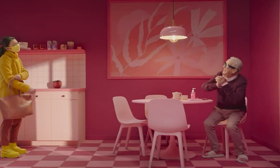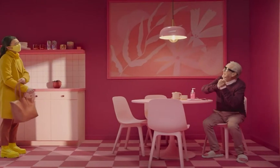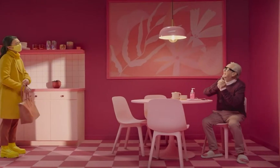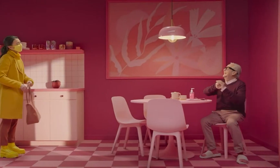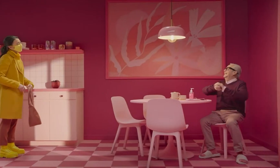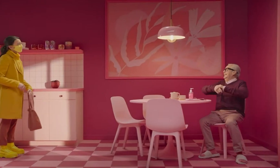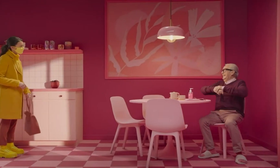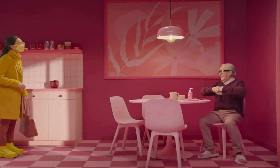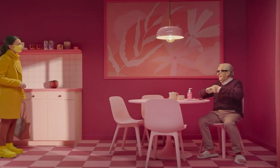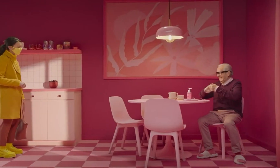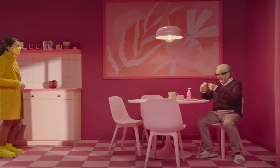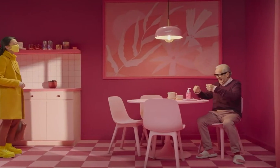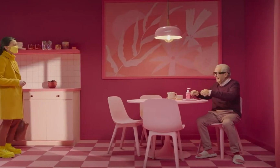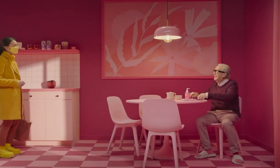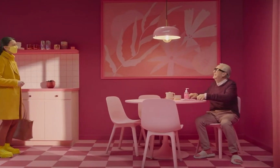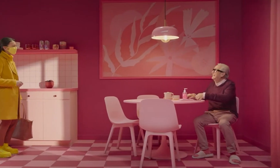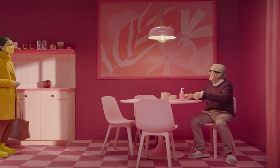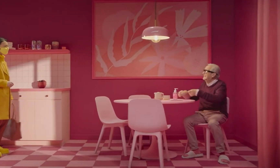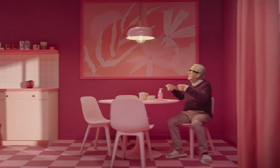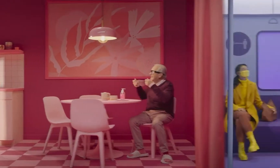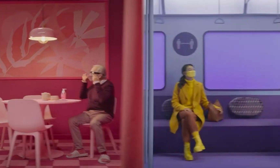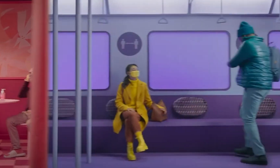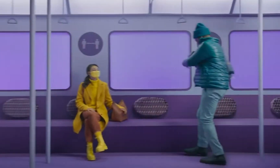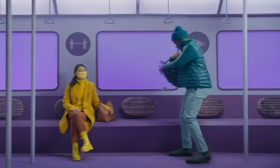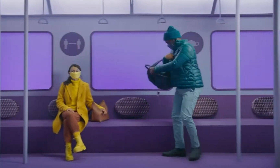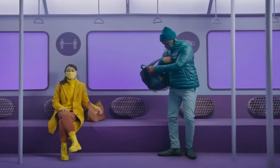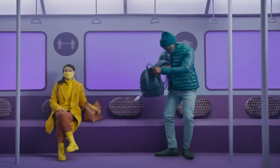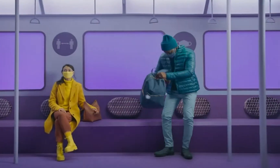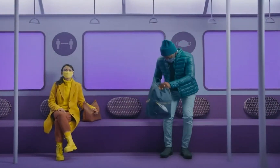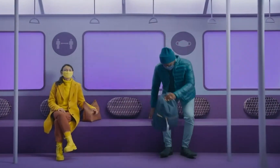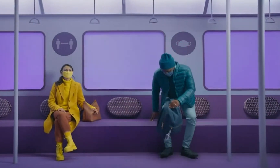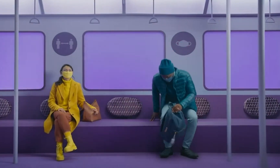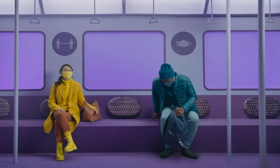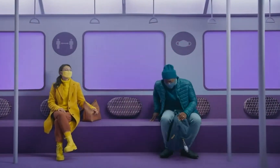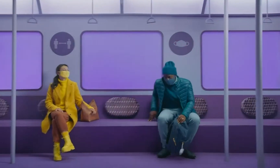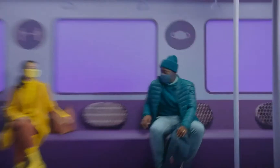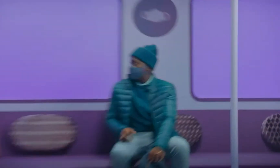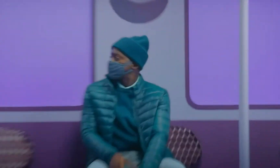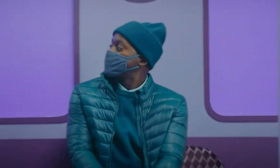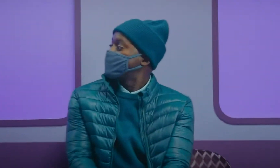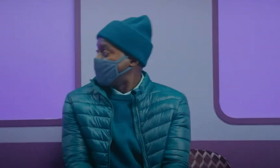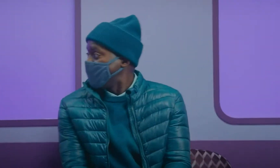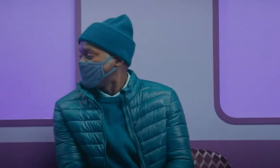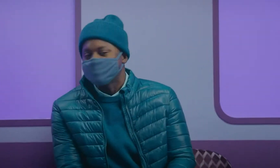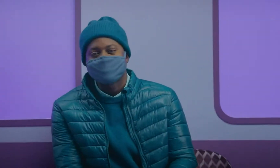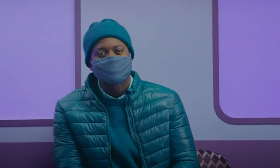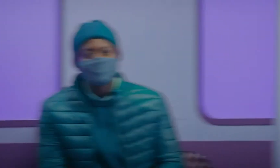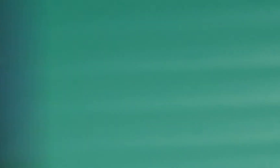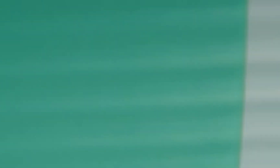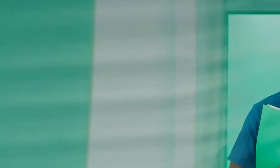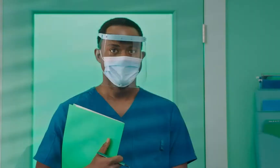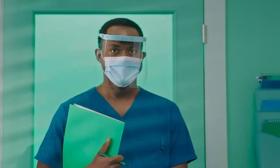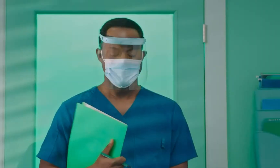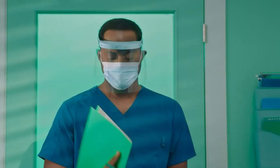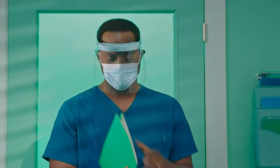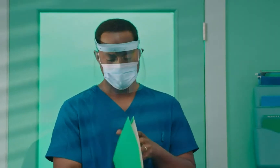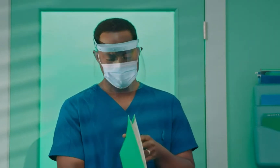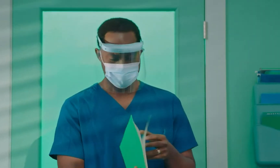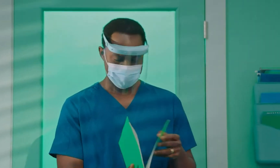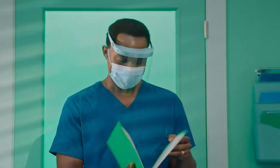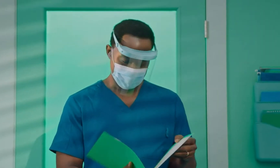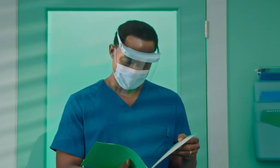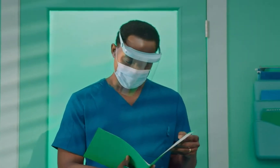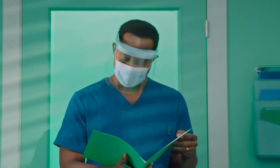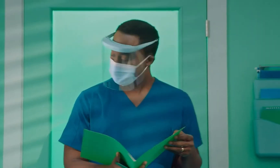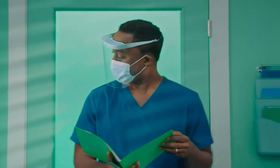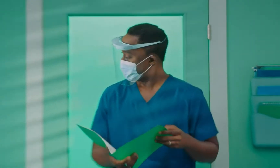Paul. Paul has COVID-19, but doesn't know it. Jan also takes the bus. So does Mo, who's a frontline worker. So if Paul infected Jan,